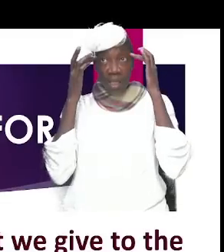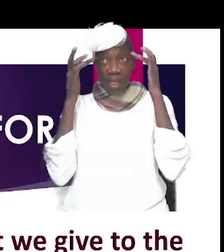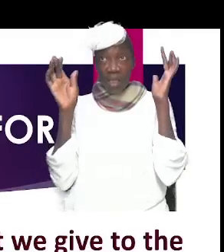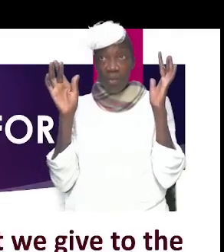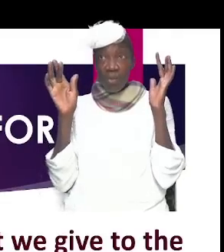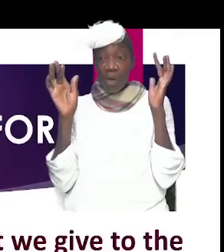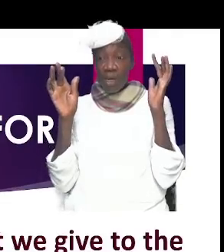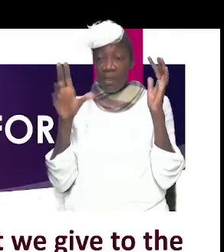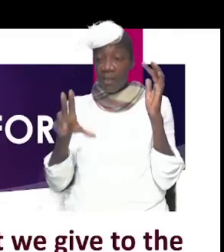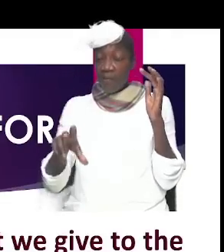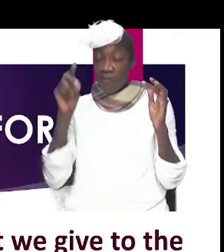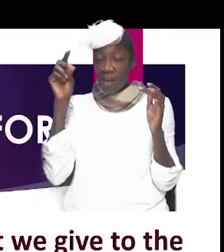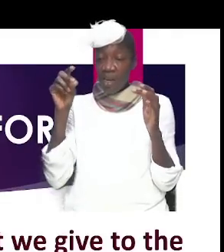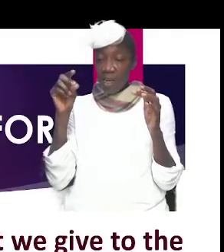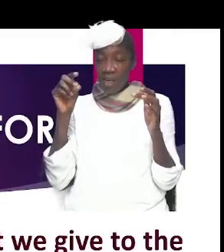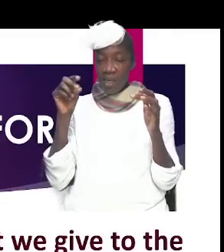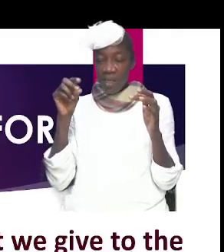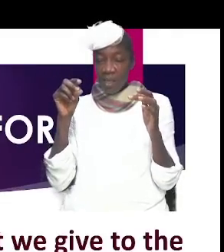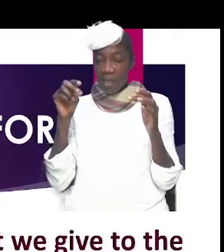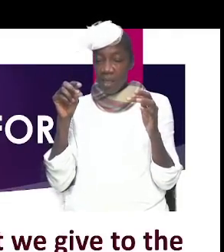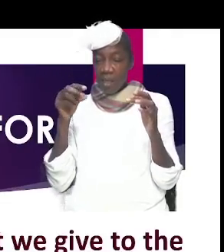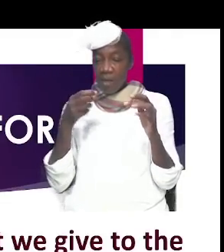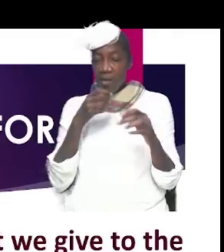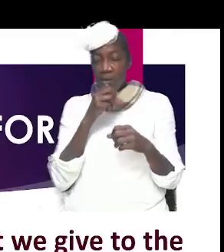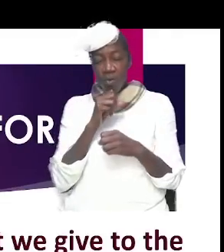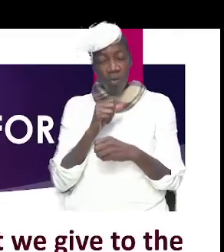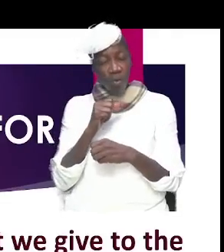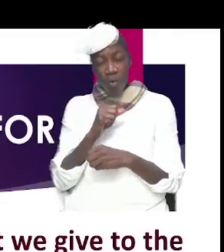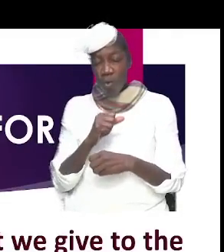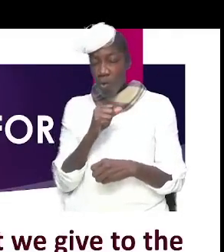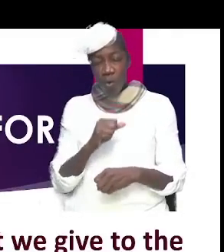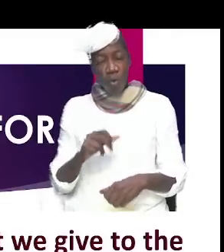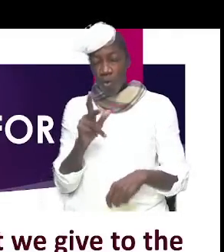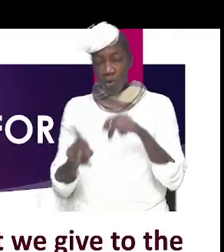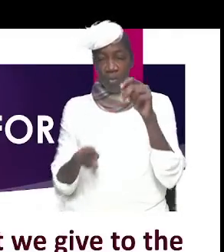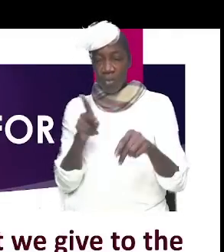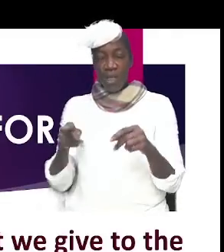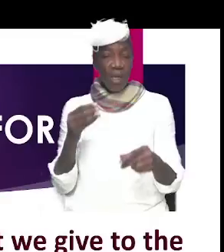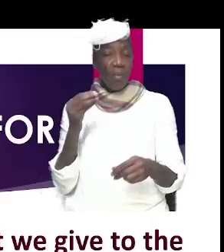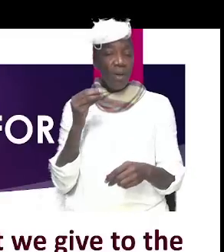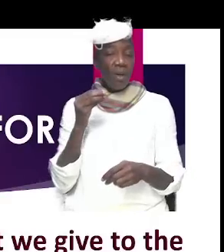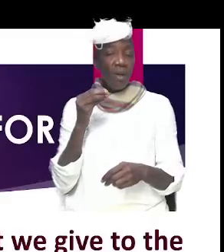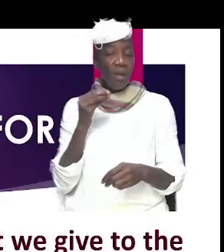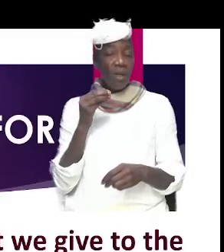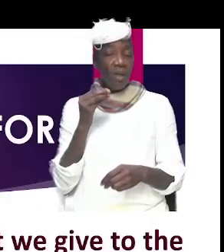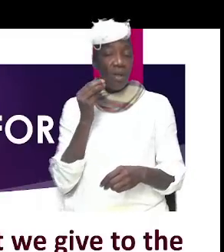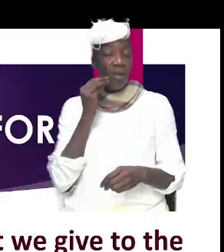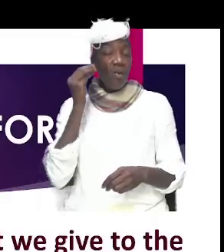indigent homes so many that cannot eat